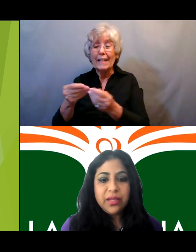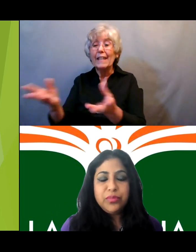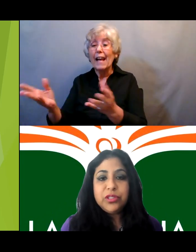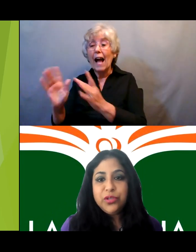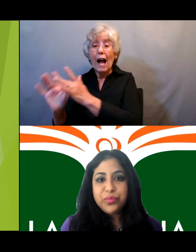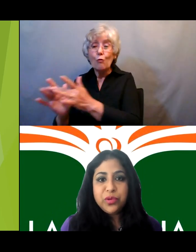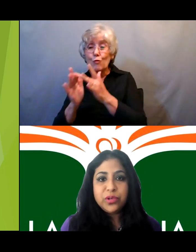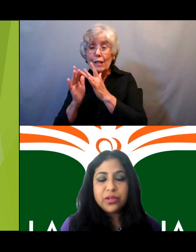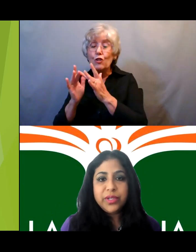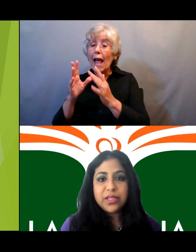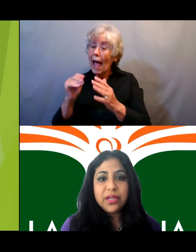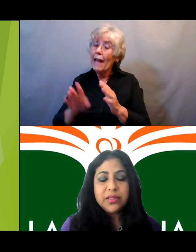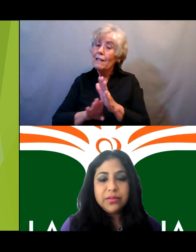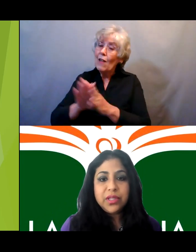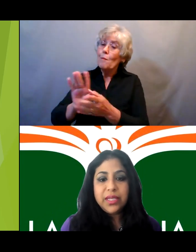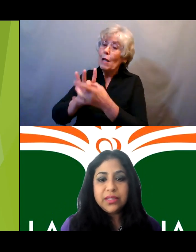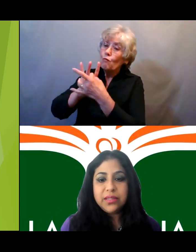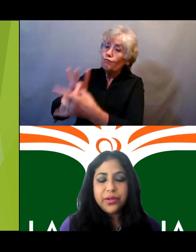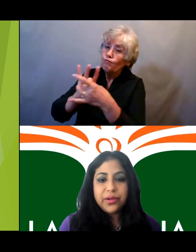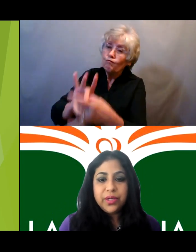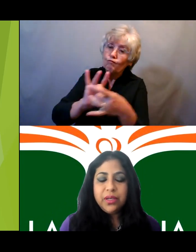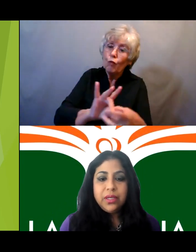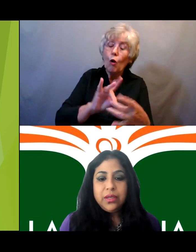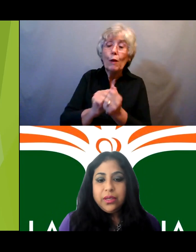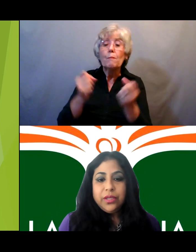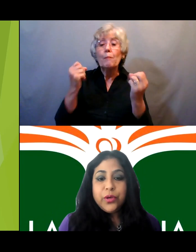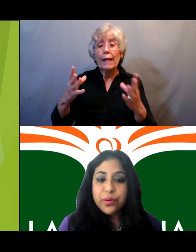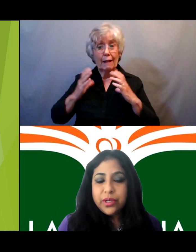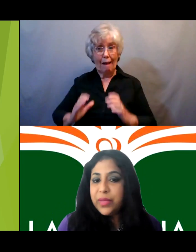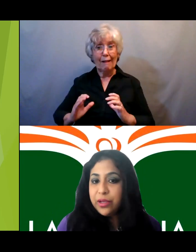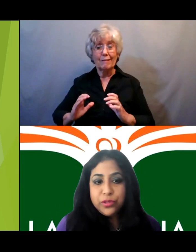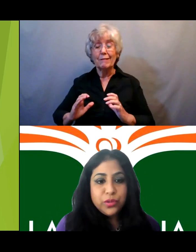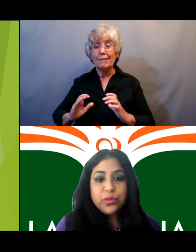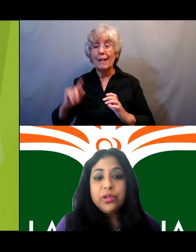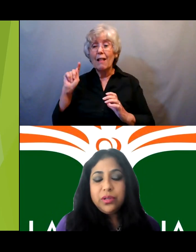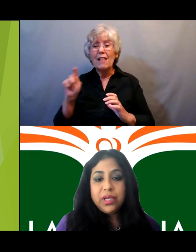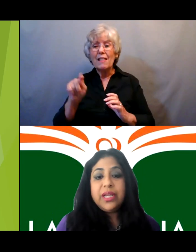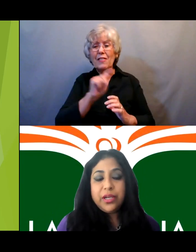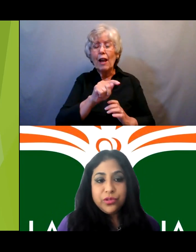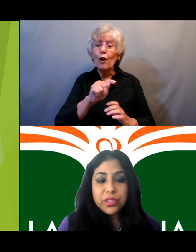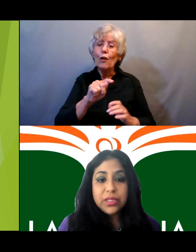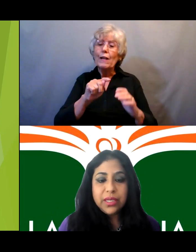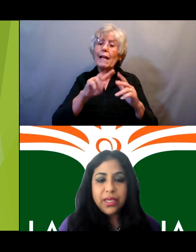outreach and building rapport with lots of clients that are housed or unhoused,